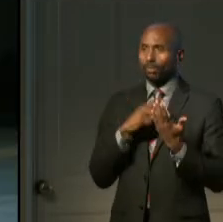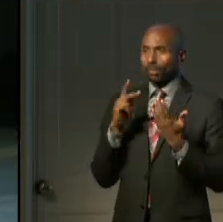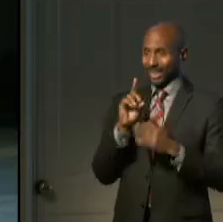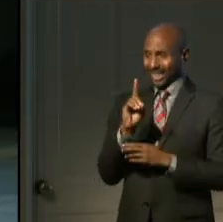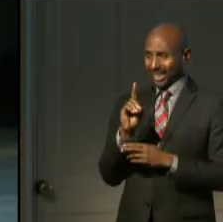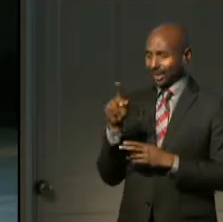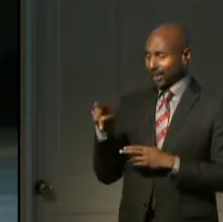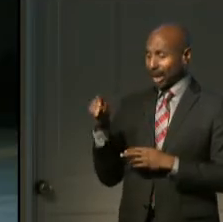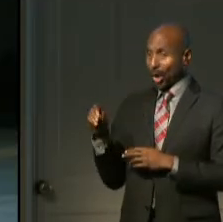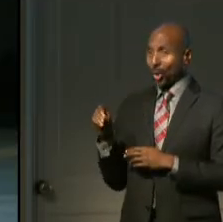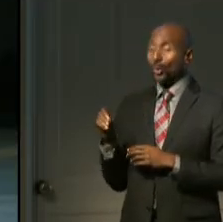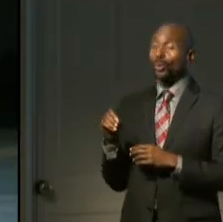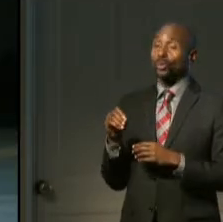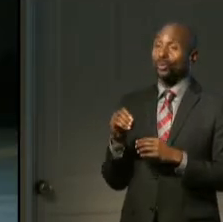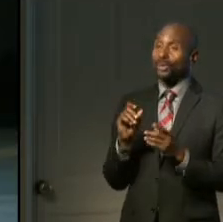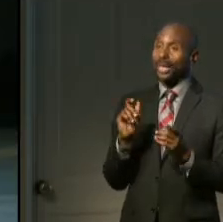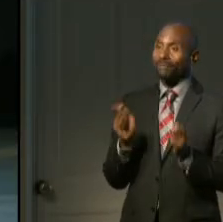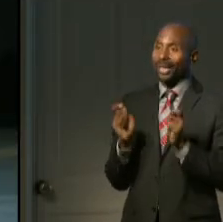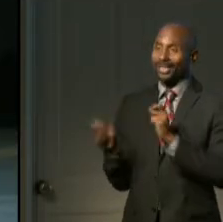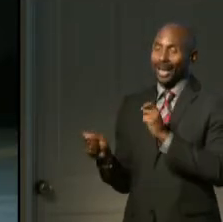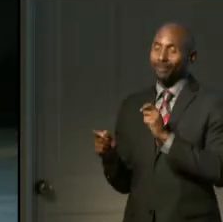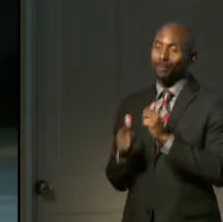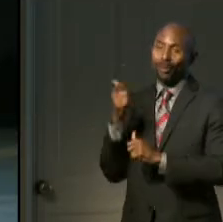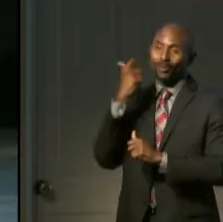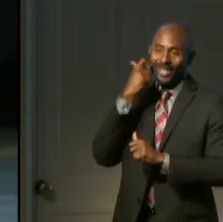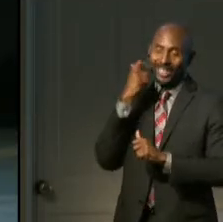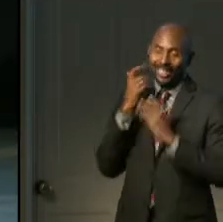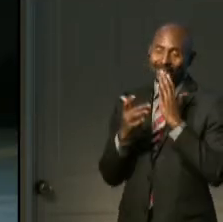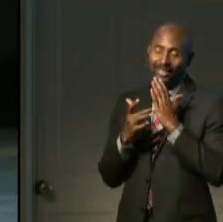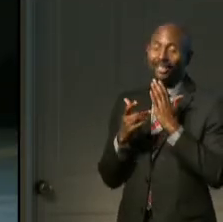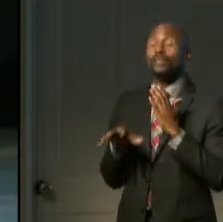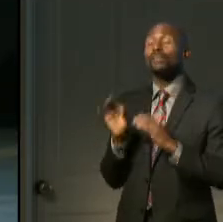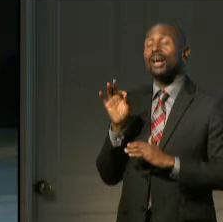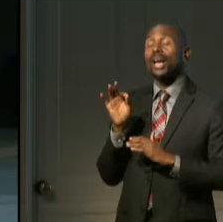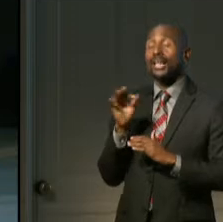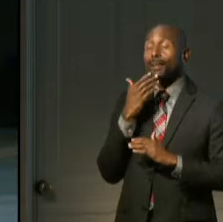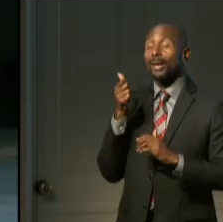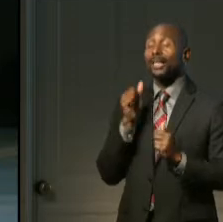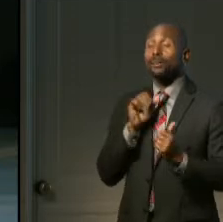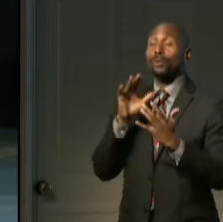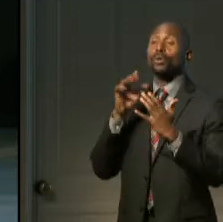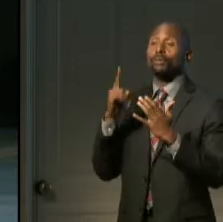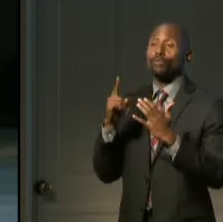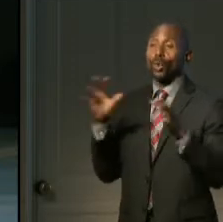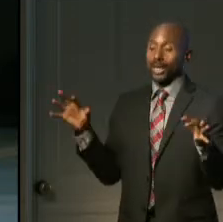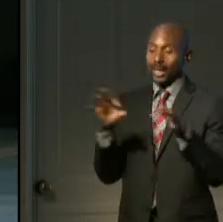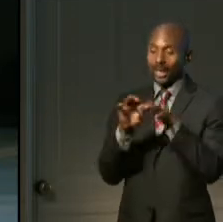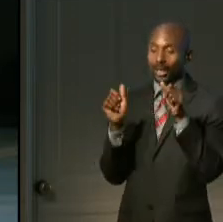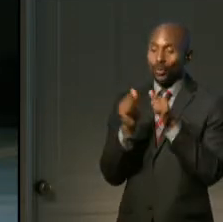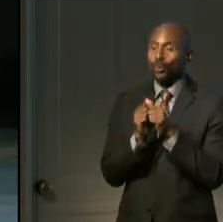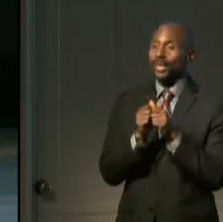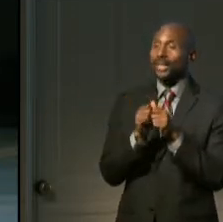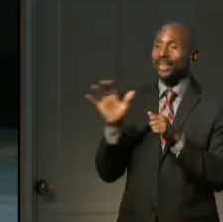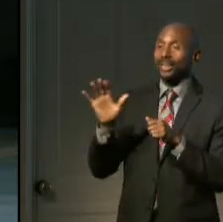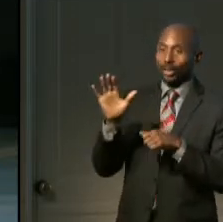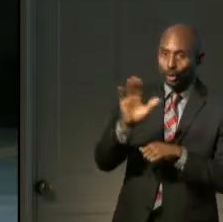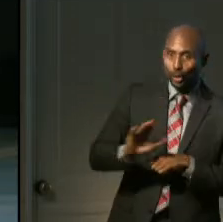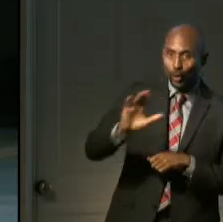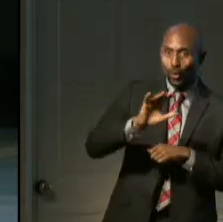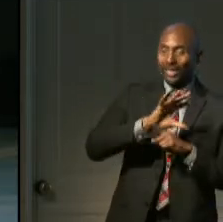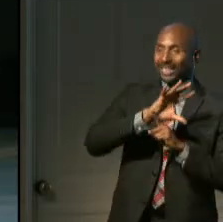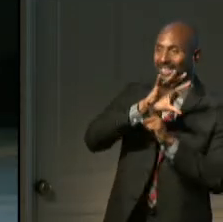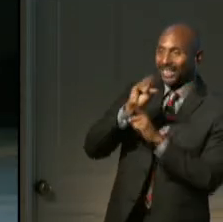Office adapt the latest technologies and find the best way to tie it into these scanning efforts.